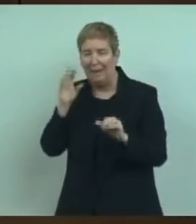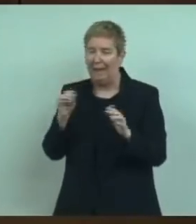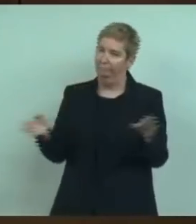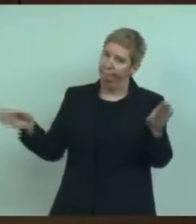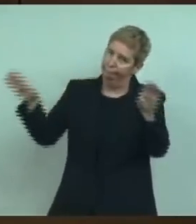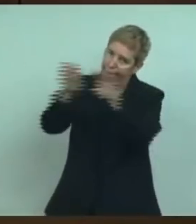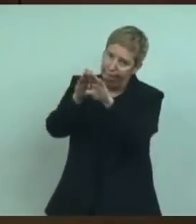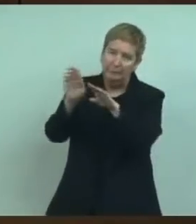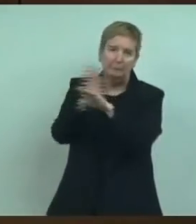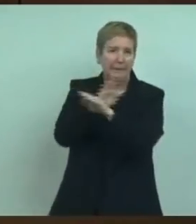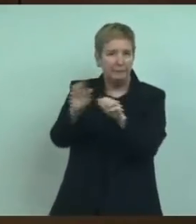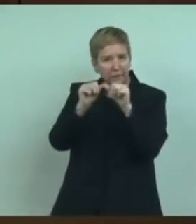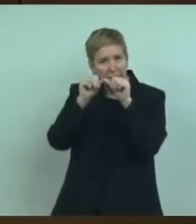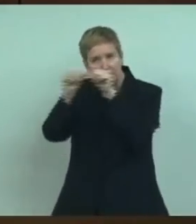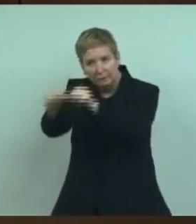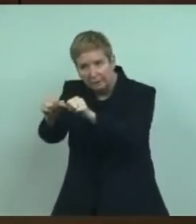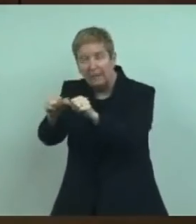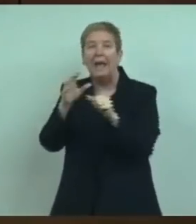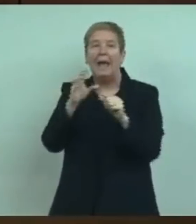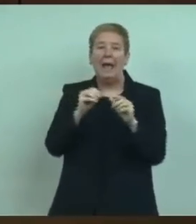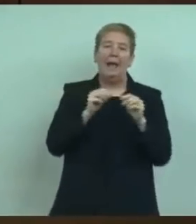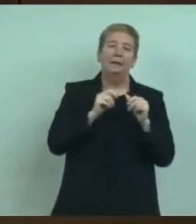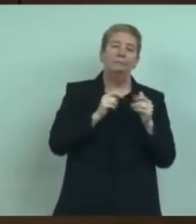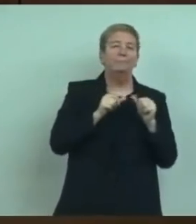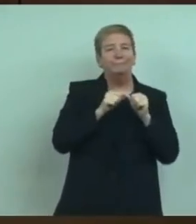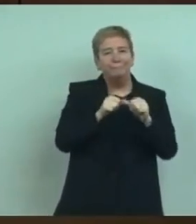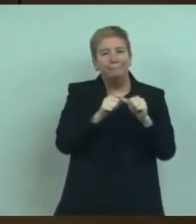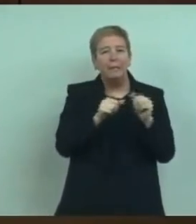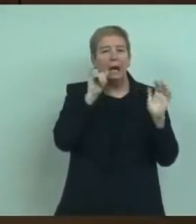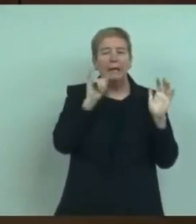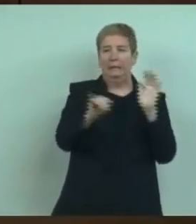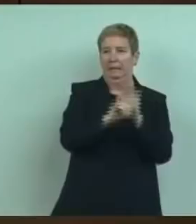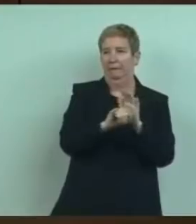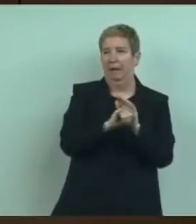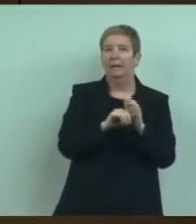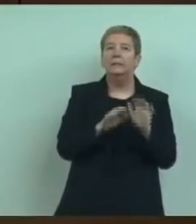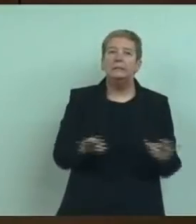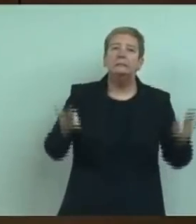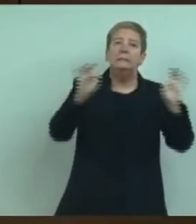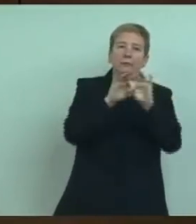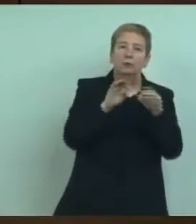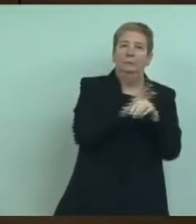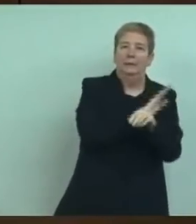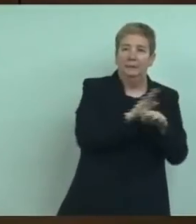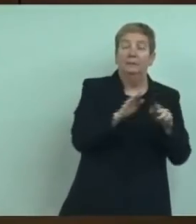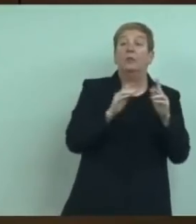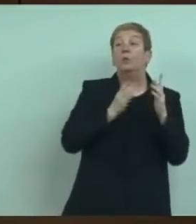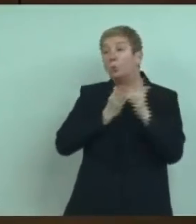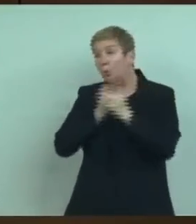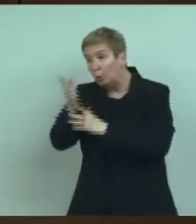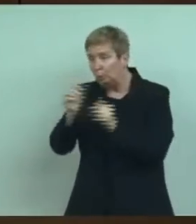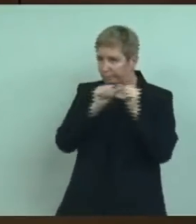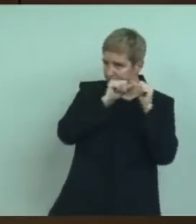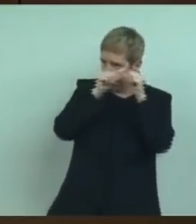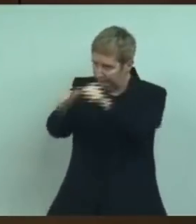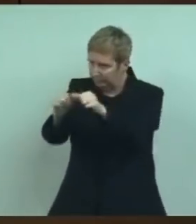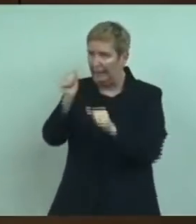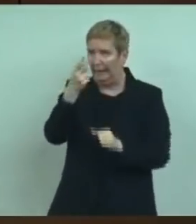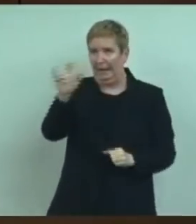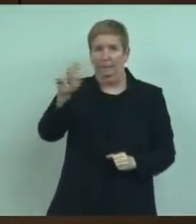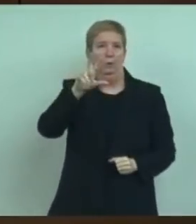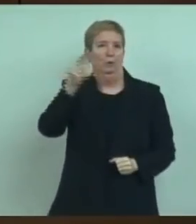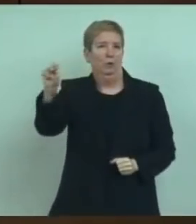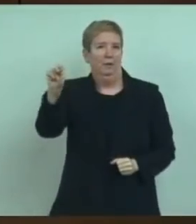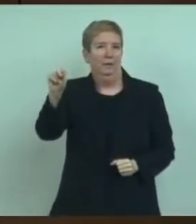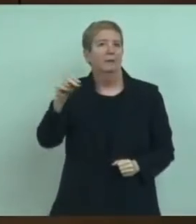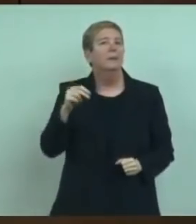the identification of essential businesses will be extended through April 30th. Now, you saw when we expect last